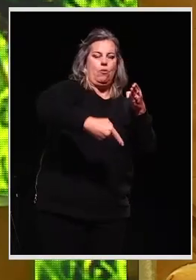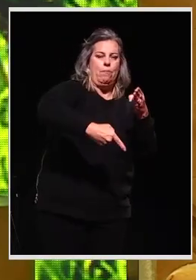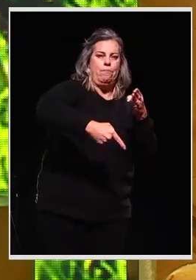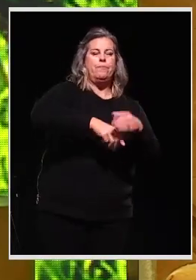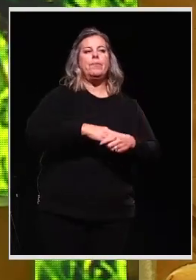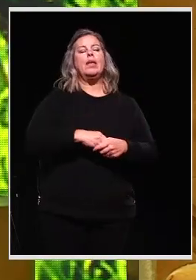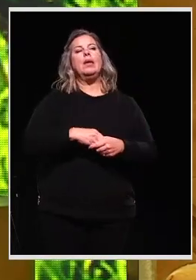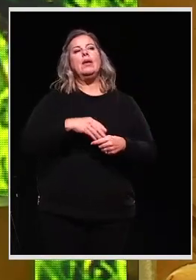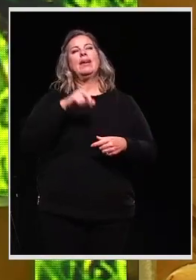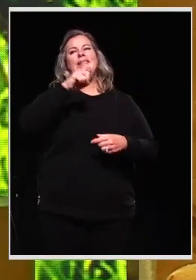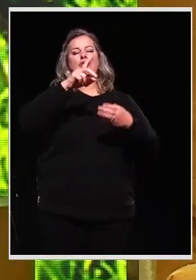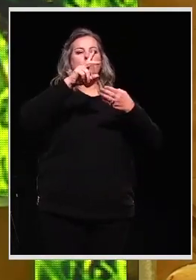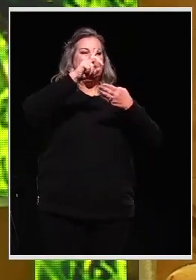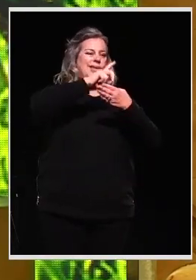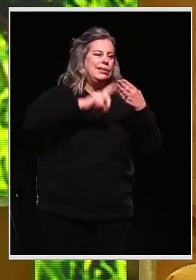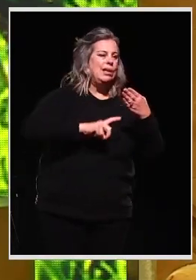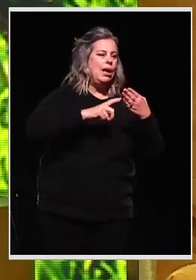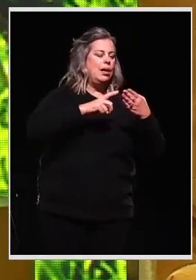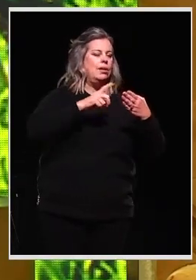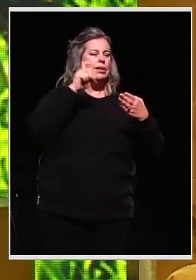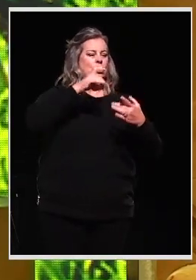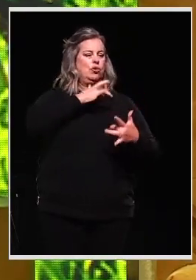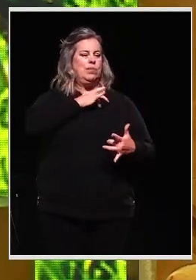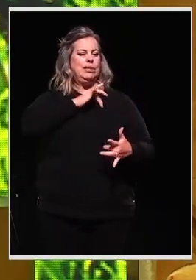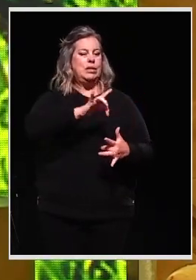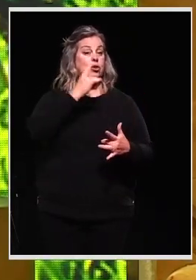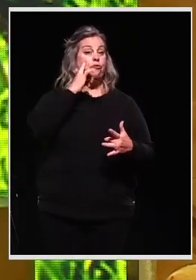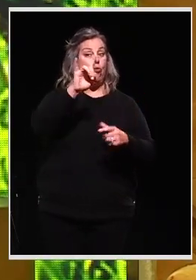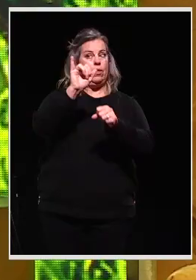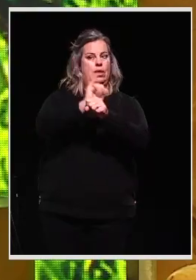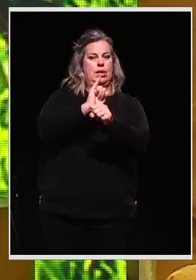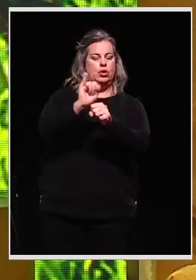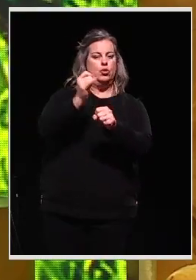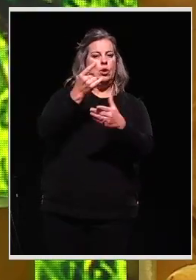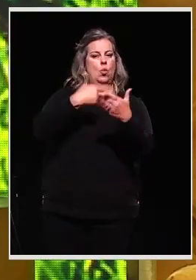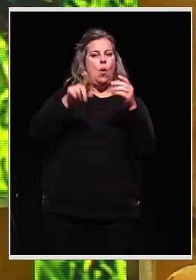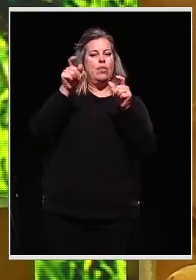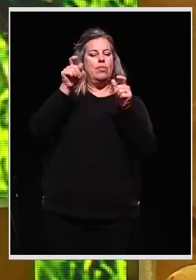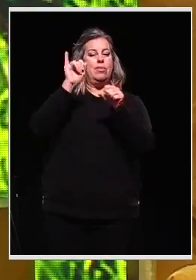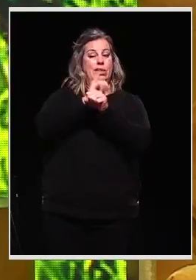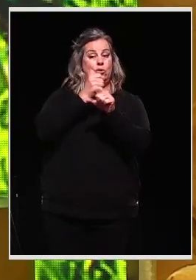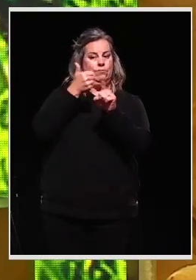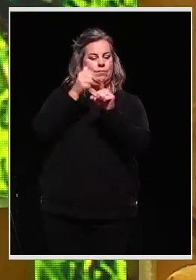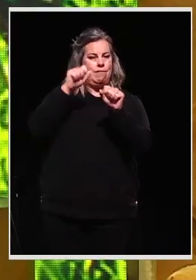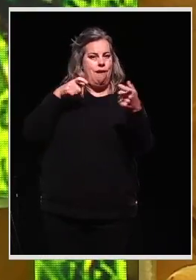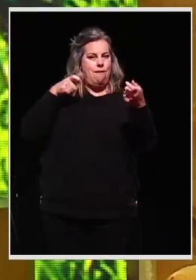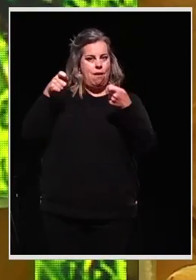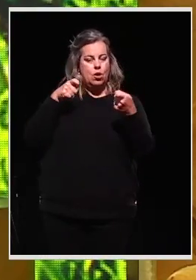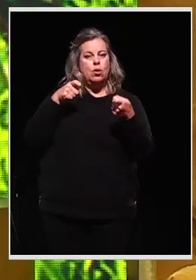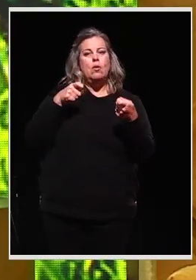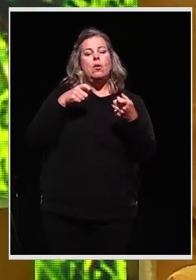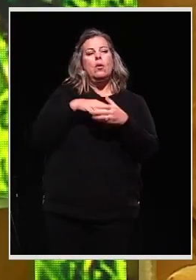way that it is sensitive to what the industry needs, what the industry can accommodate. And so it doesn't have